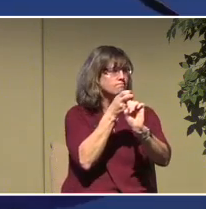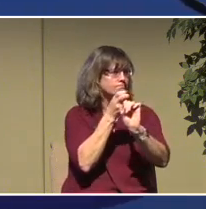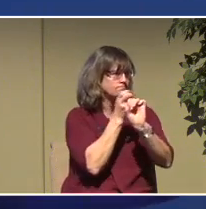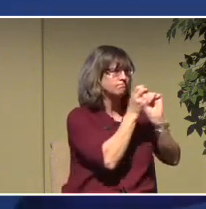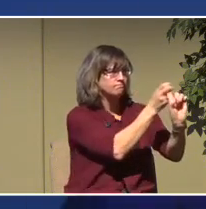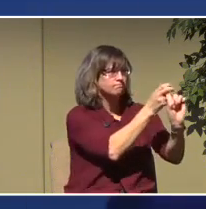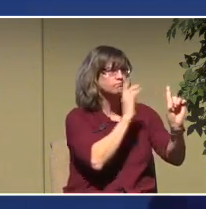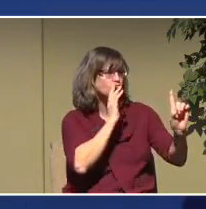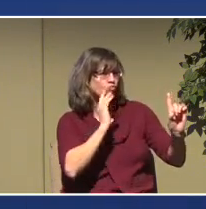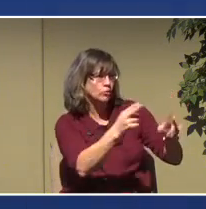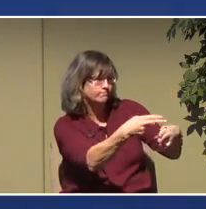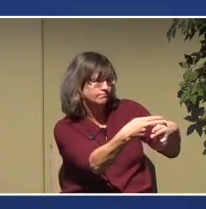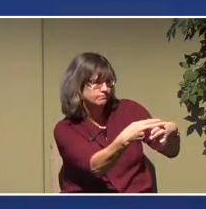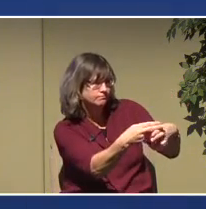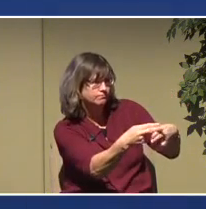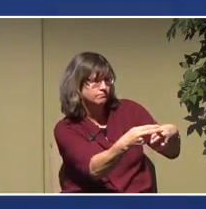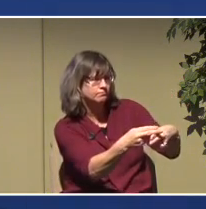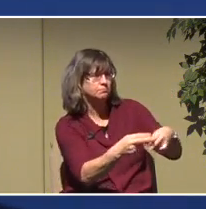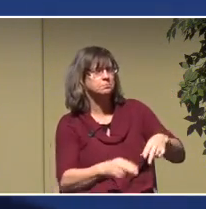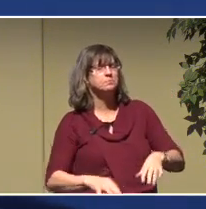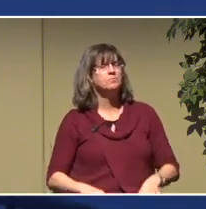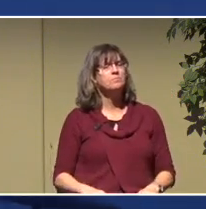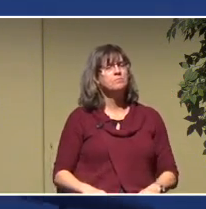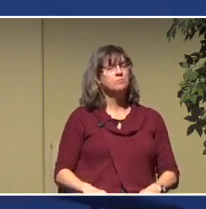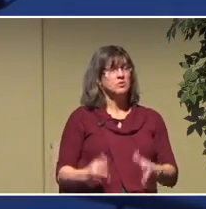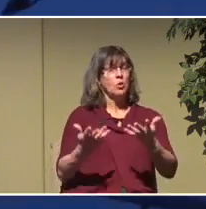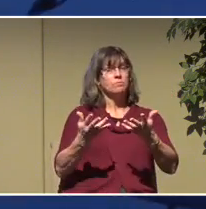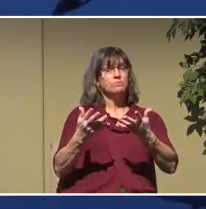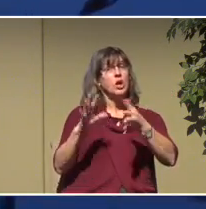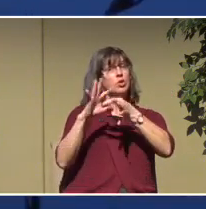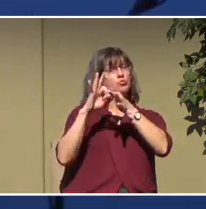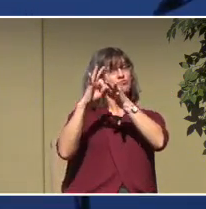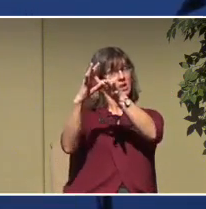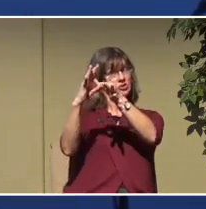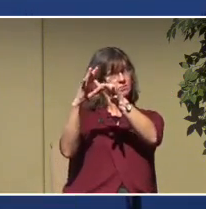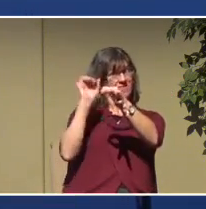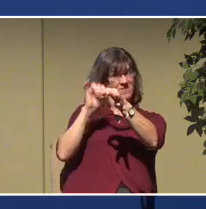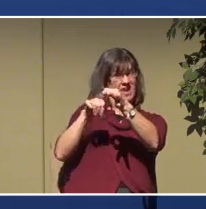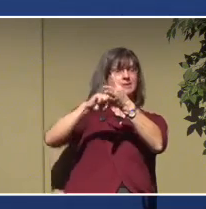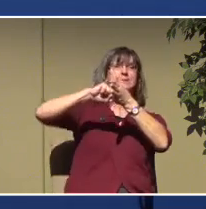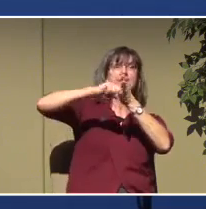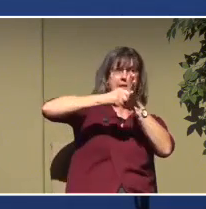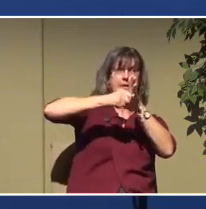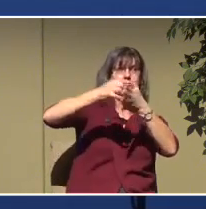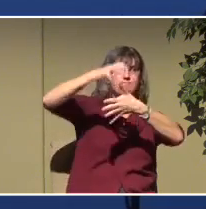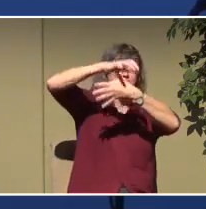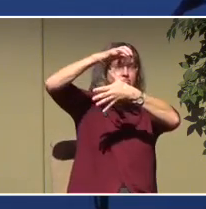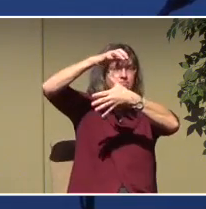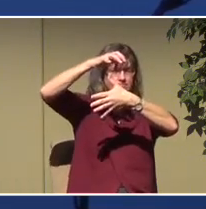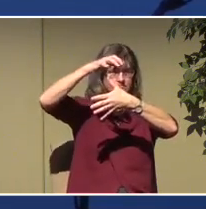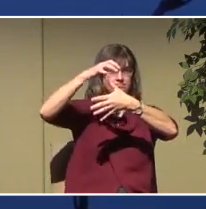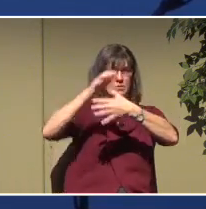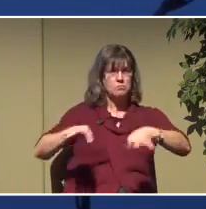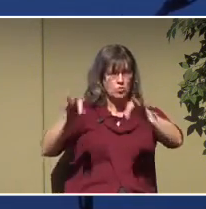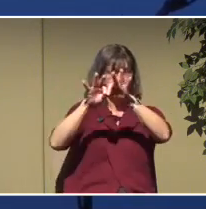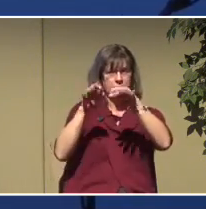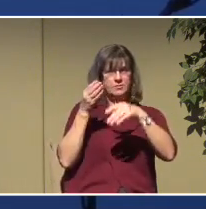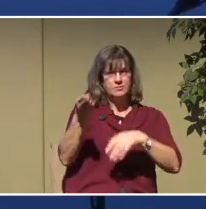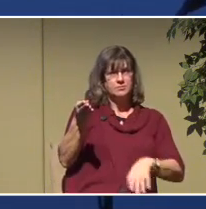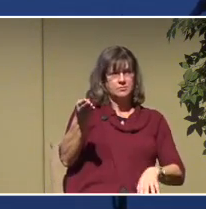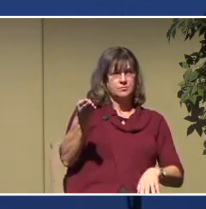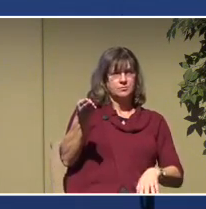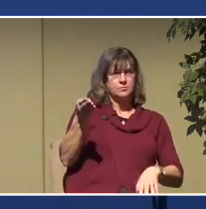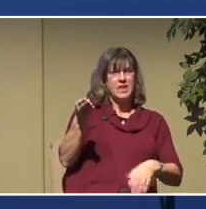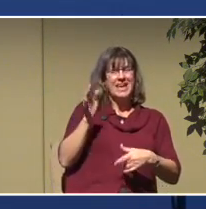That relationship is the key to prayer. We've said that. It is the key to how we live as